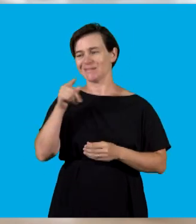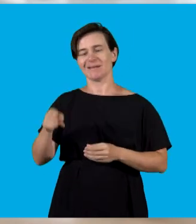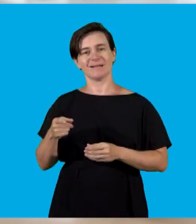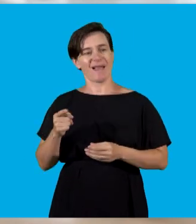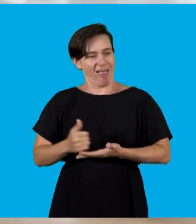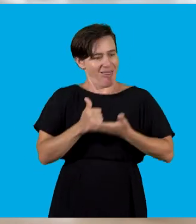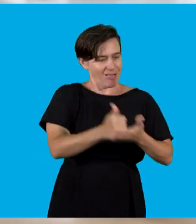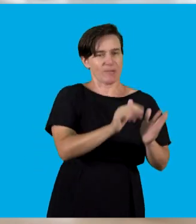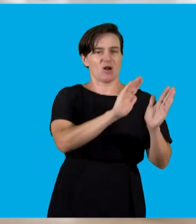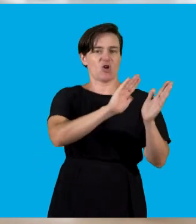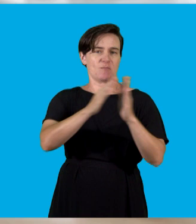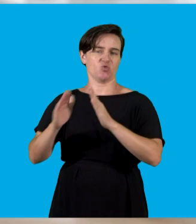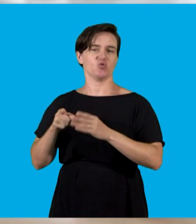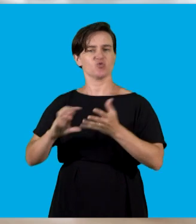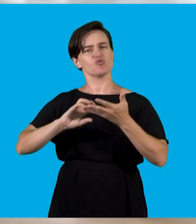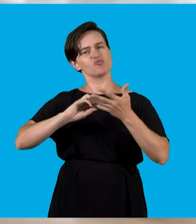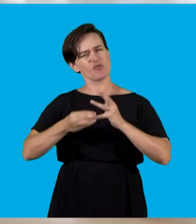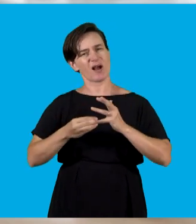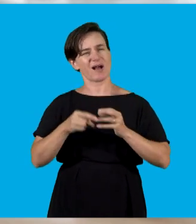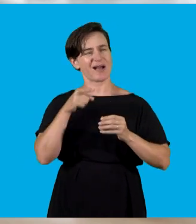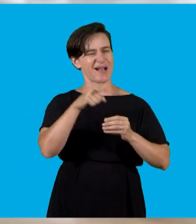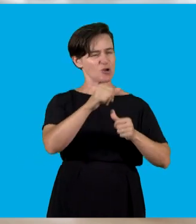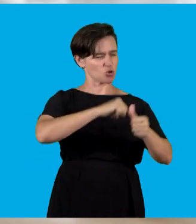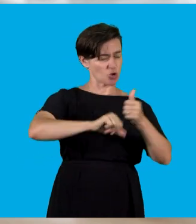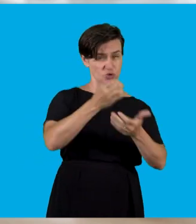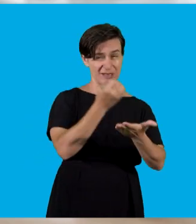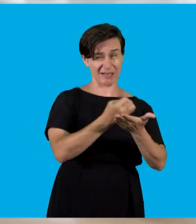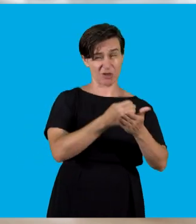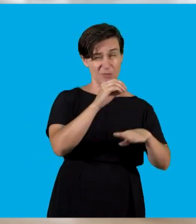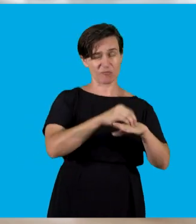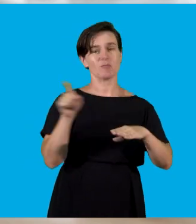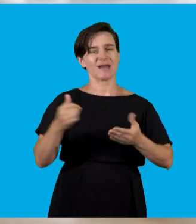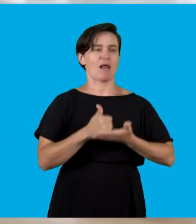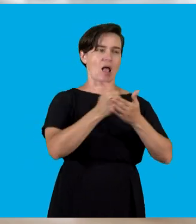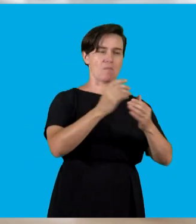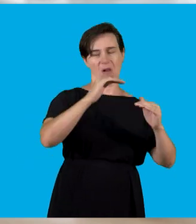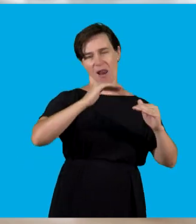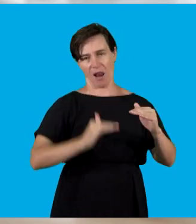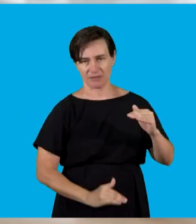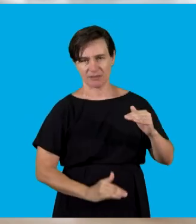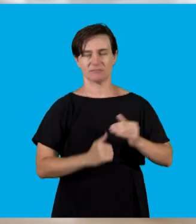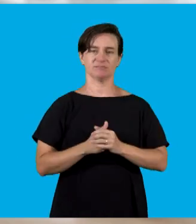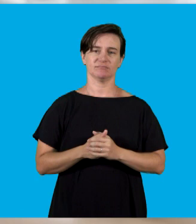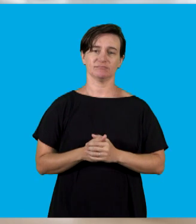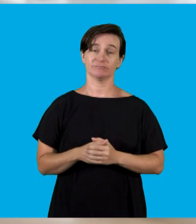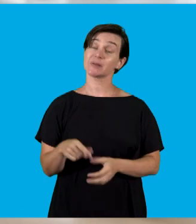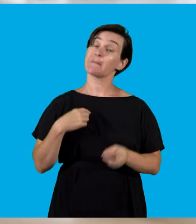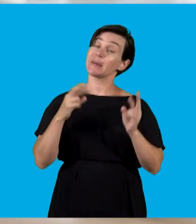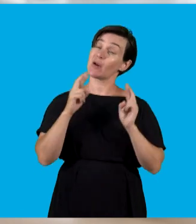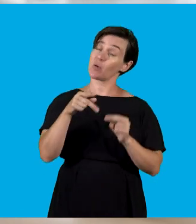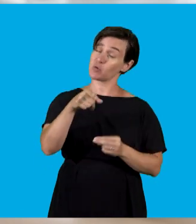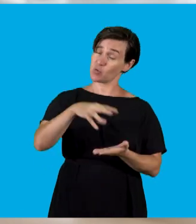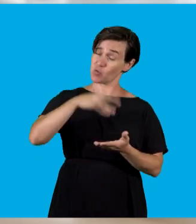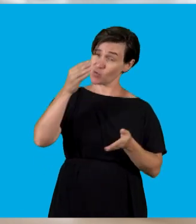be assisting the community in terms of trying to reduce the socio-economic issues that are facing the community.